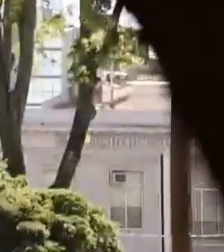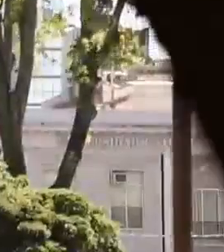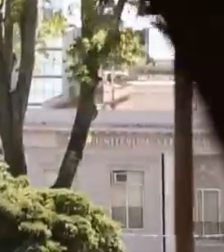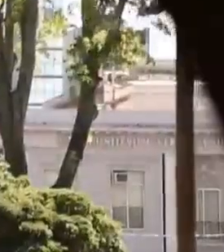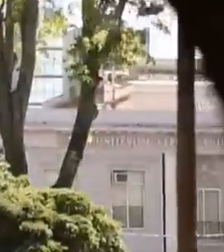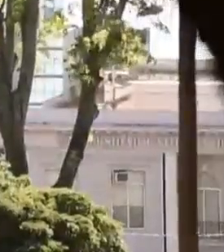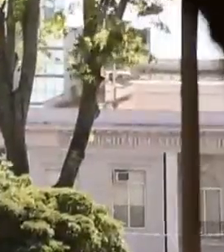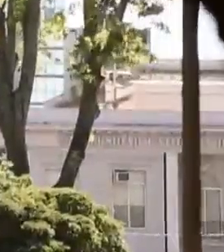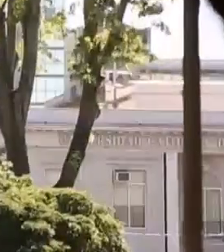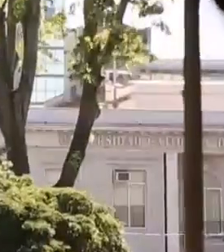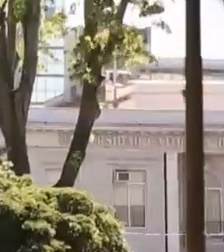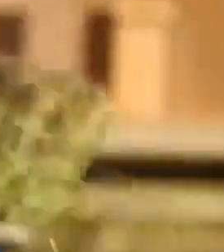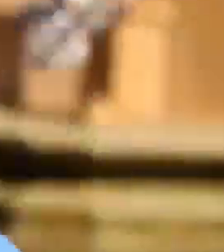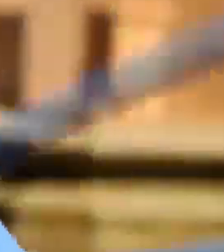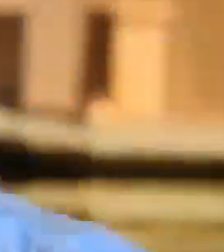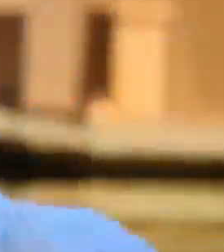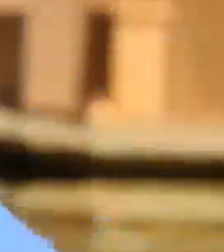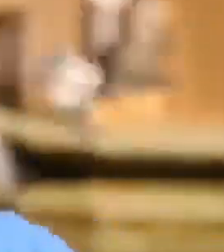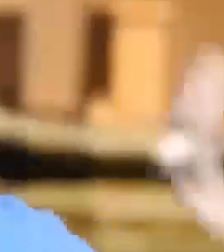Thank you.